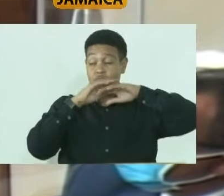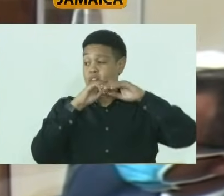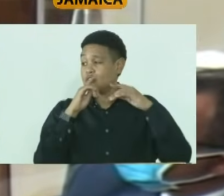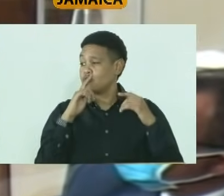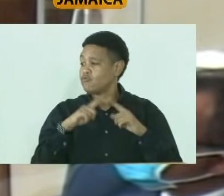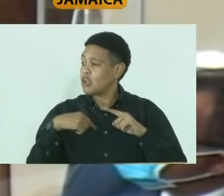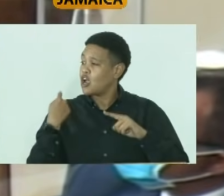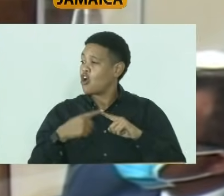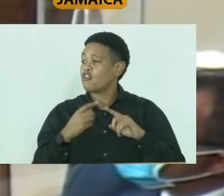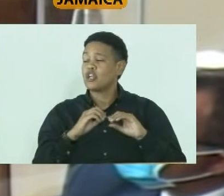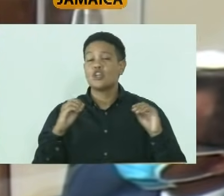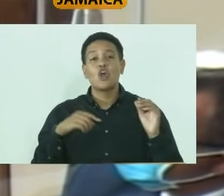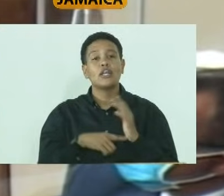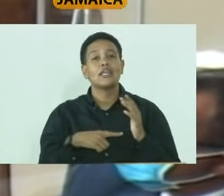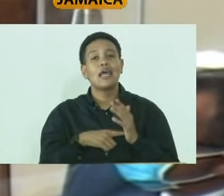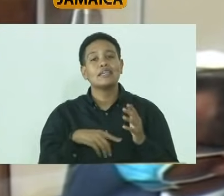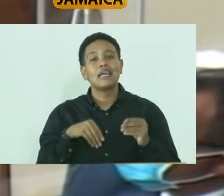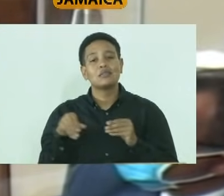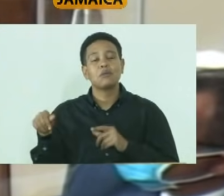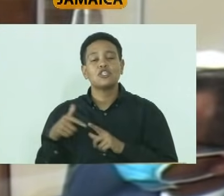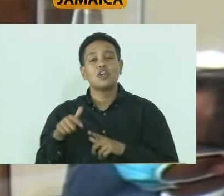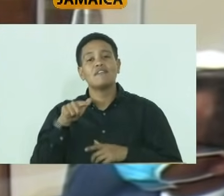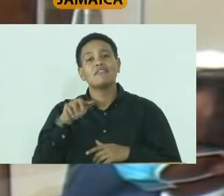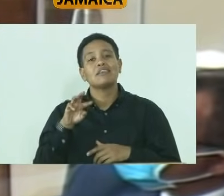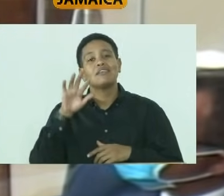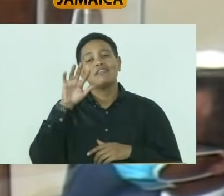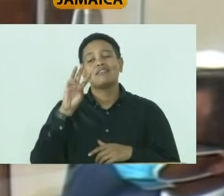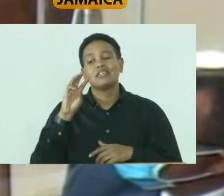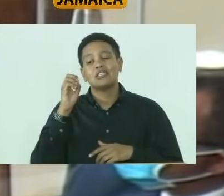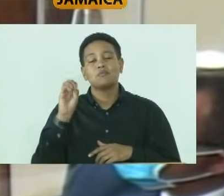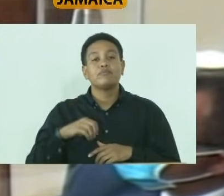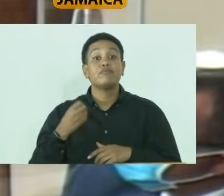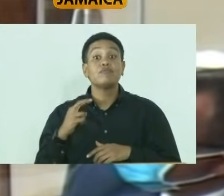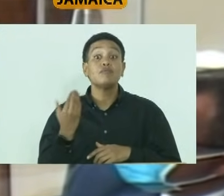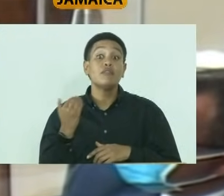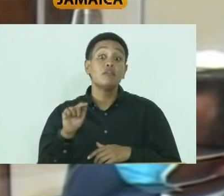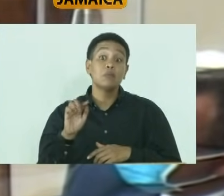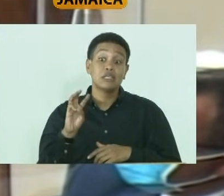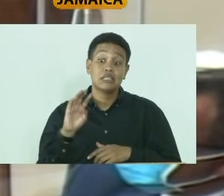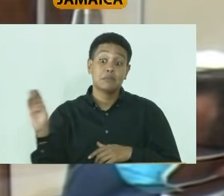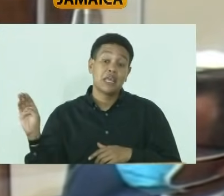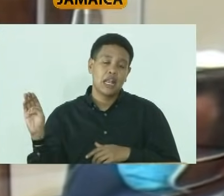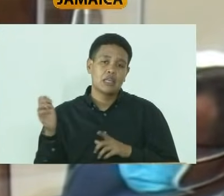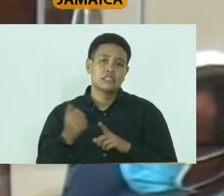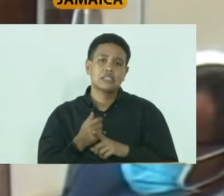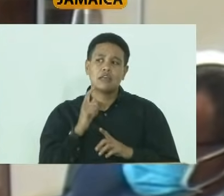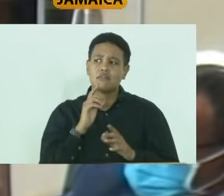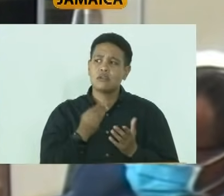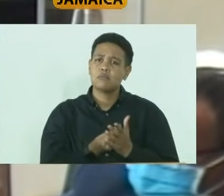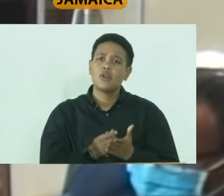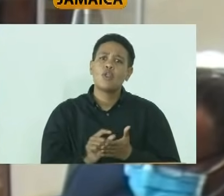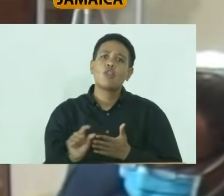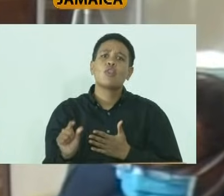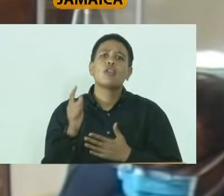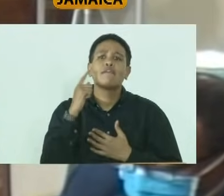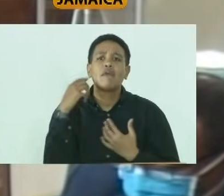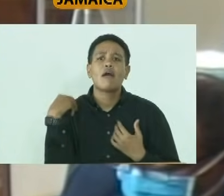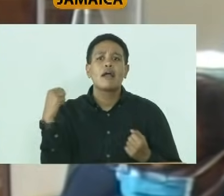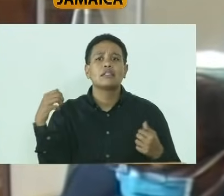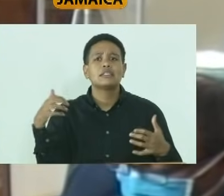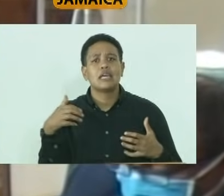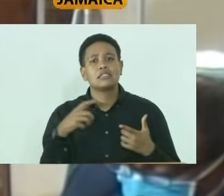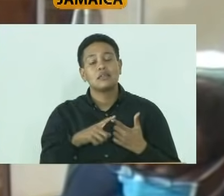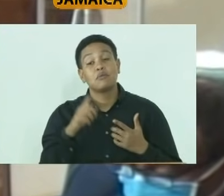recurrent non-debt expenditure, 56% or $15.6 billion is being allocated to the health sector